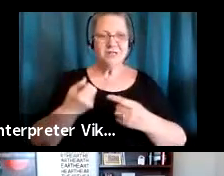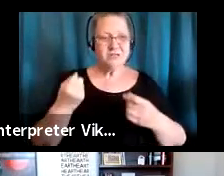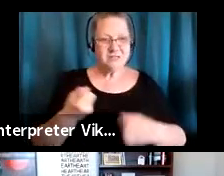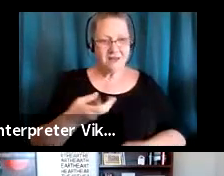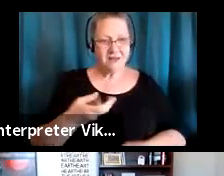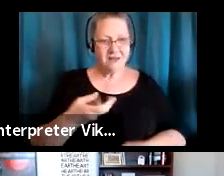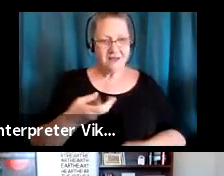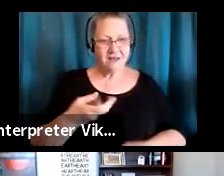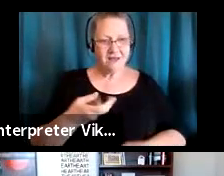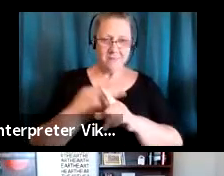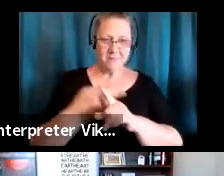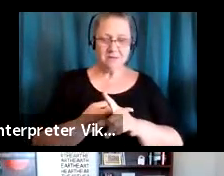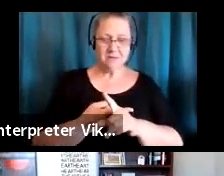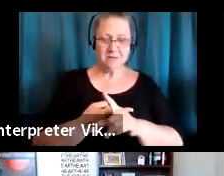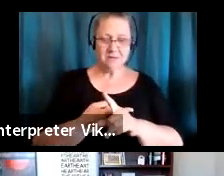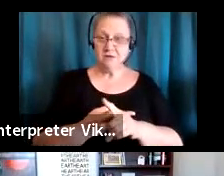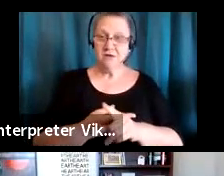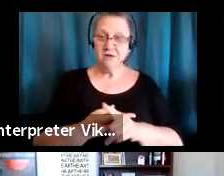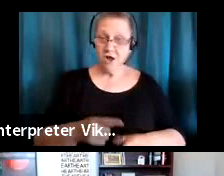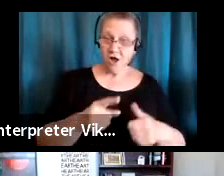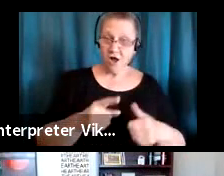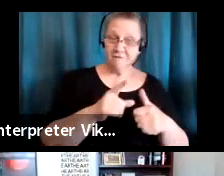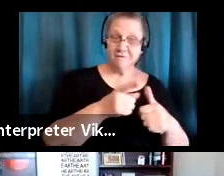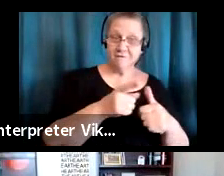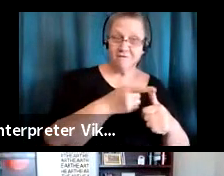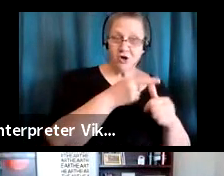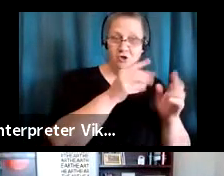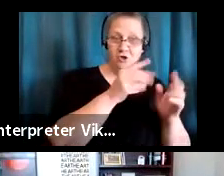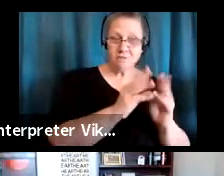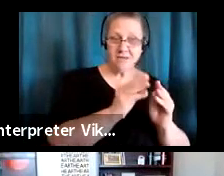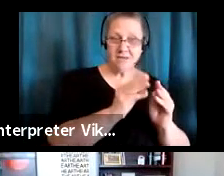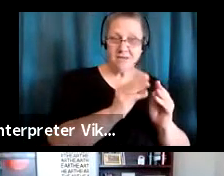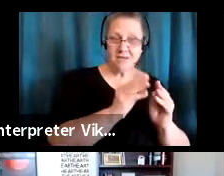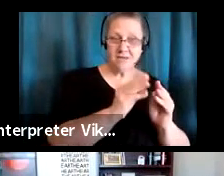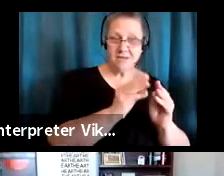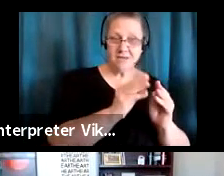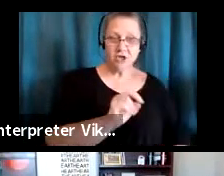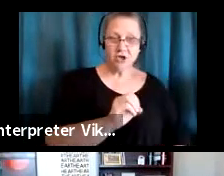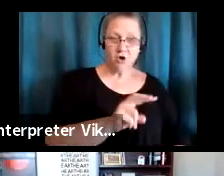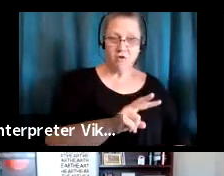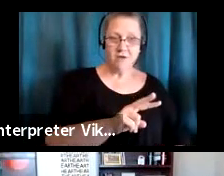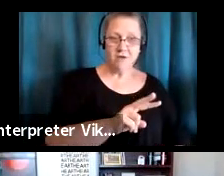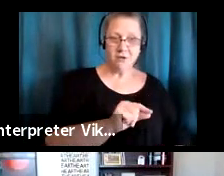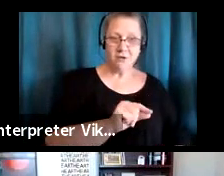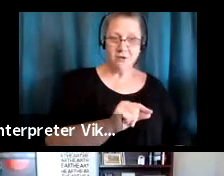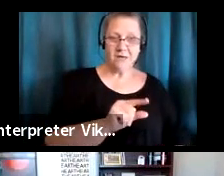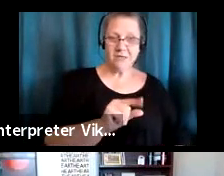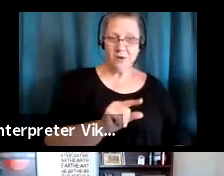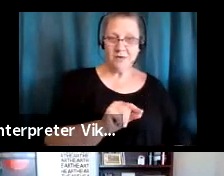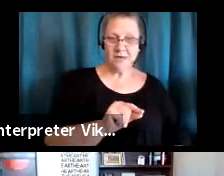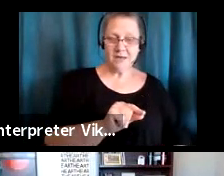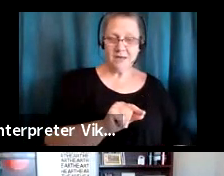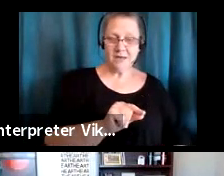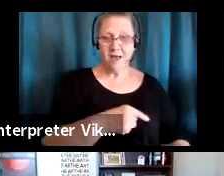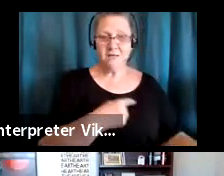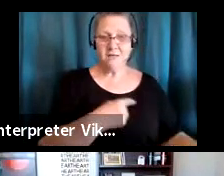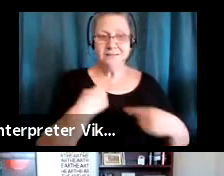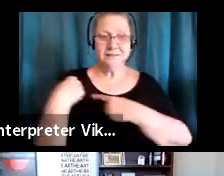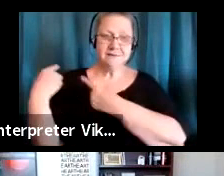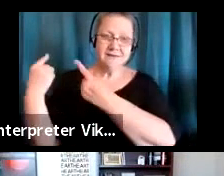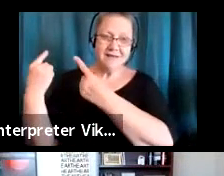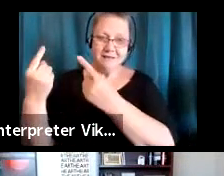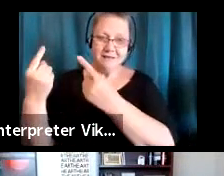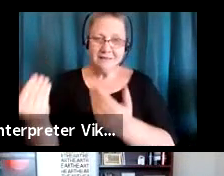think between our first meeting at the end of November until now, to think that California